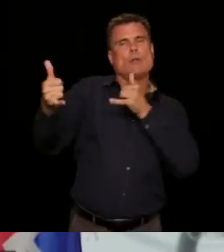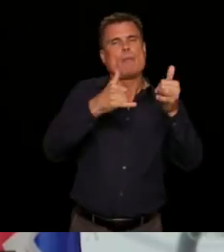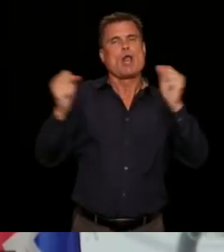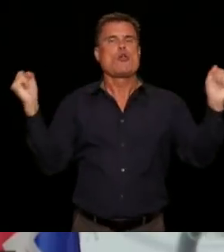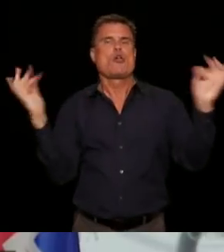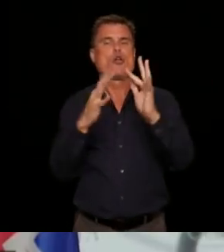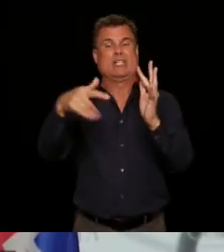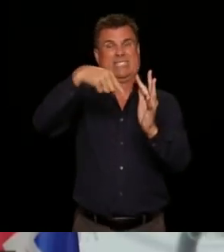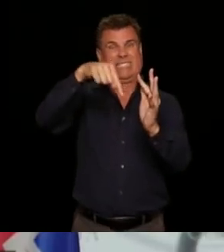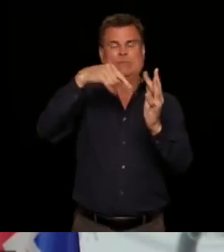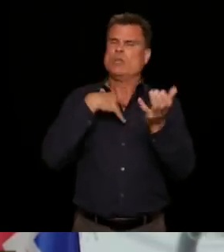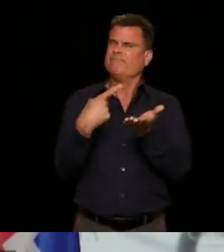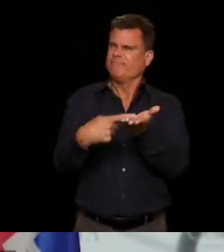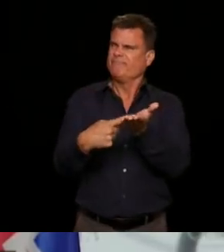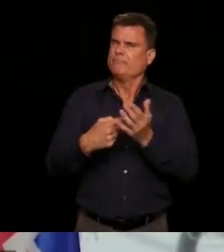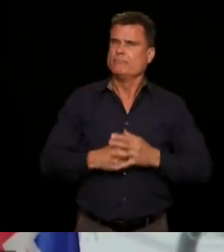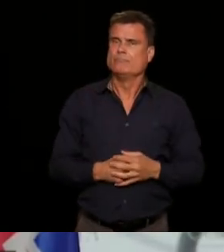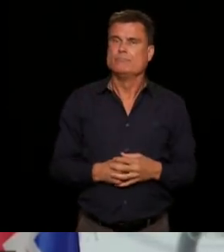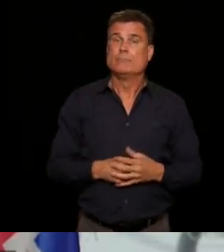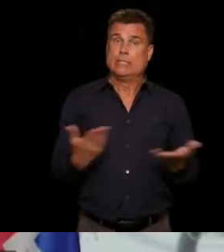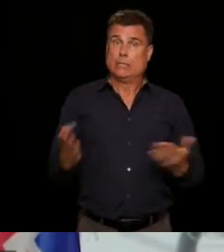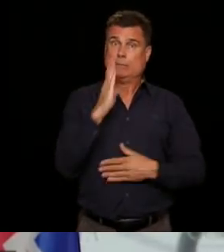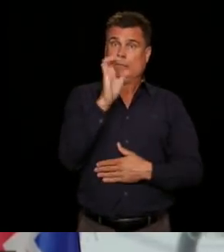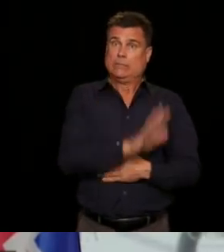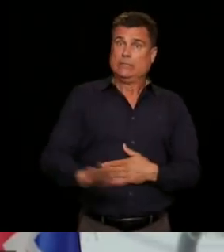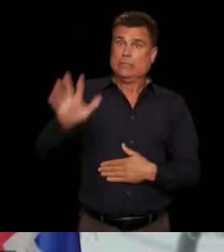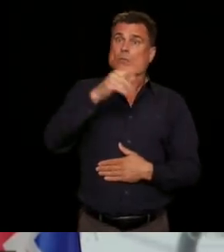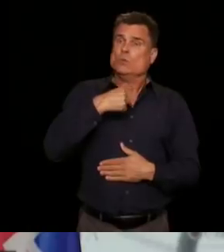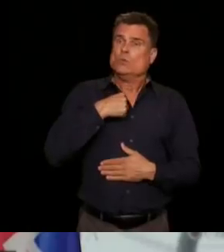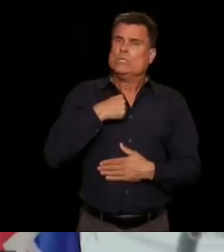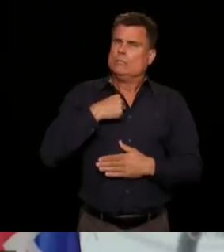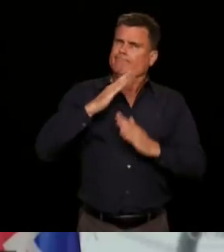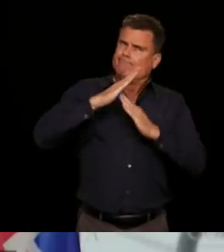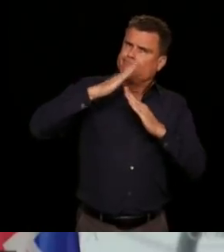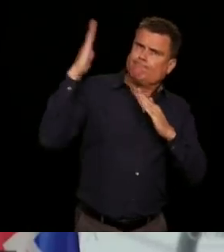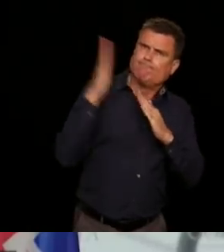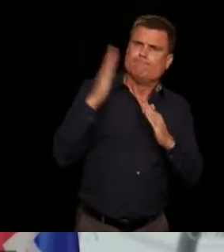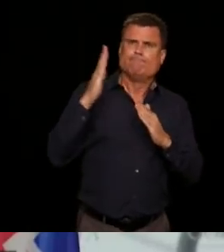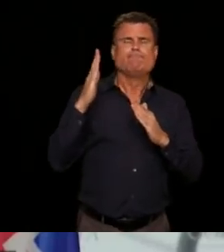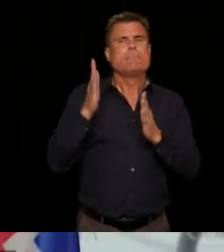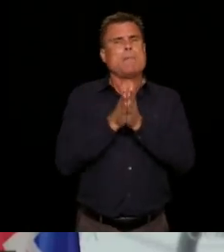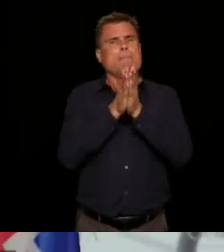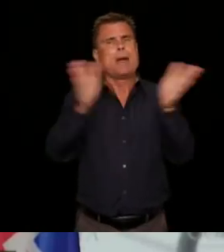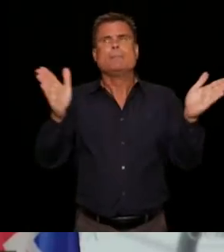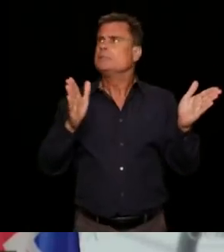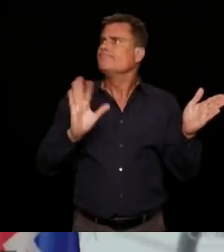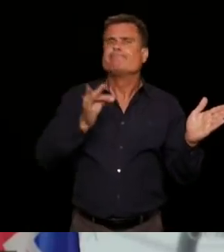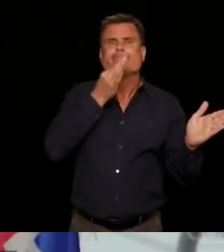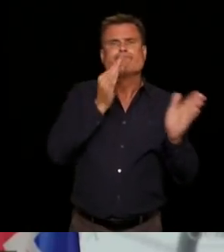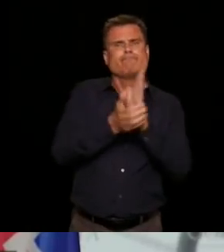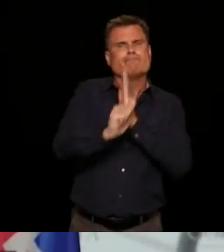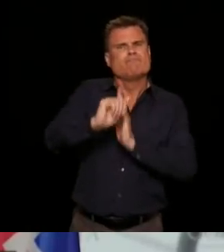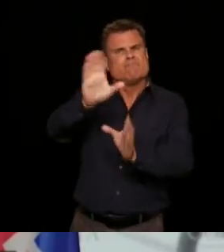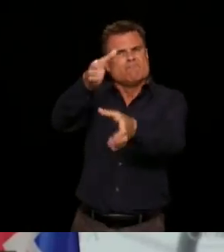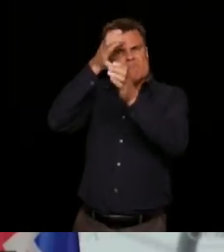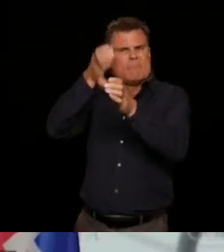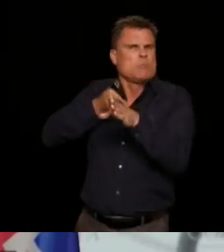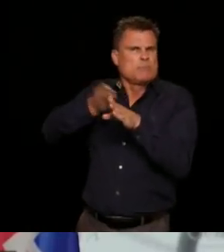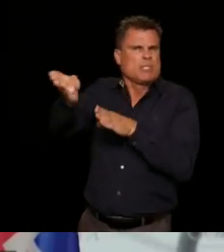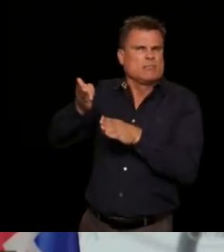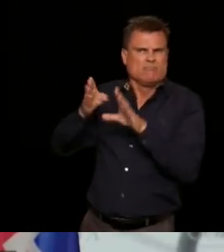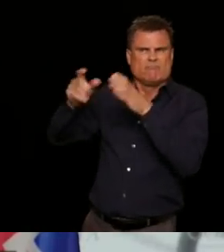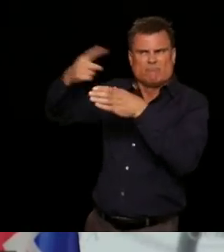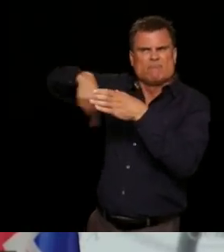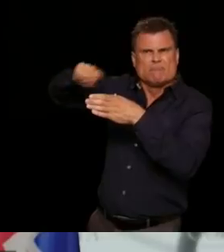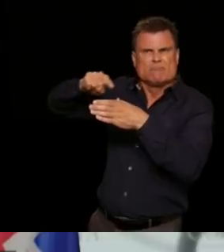British Columbia to have some of the best public health experts in the world working in our health authorities and in our universities. And not only